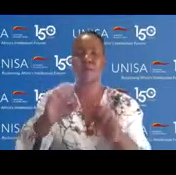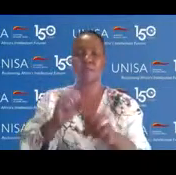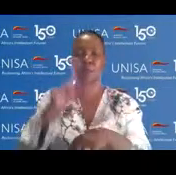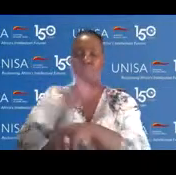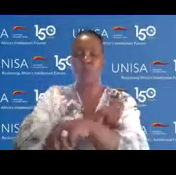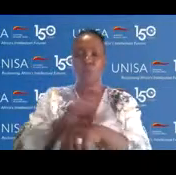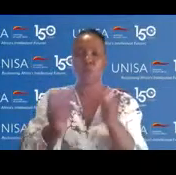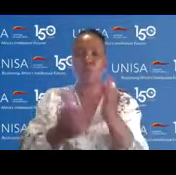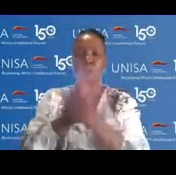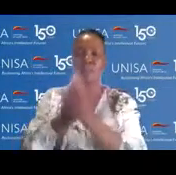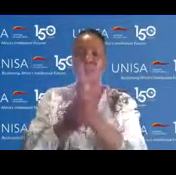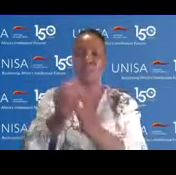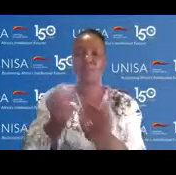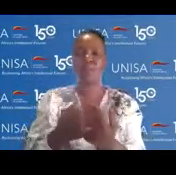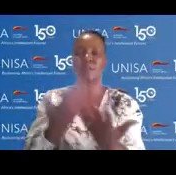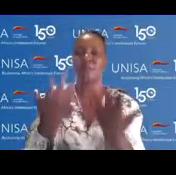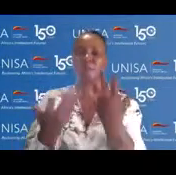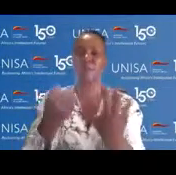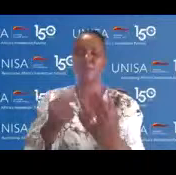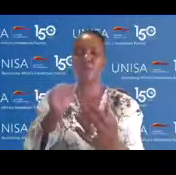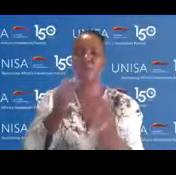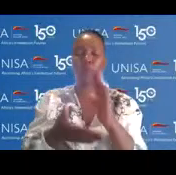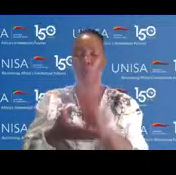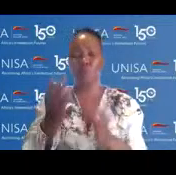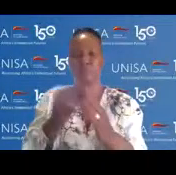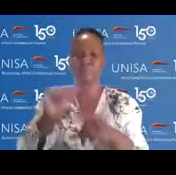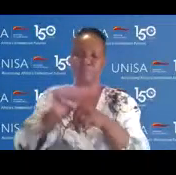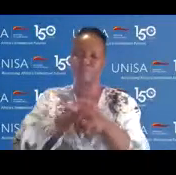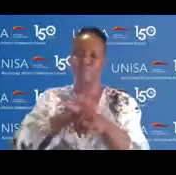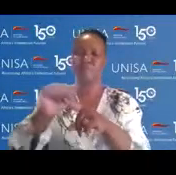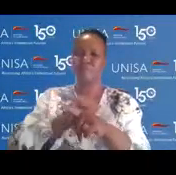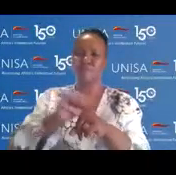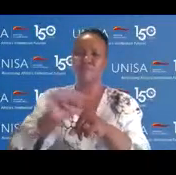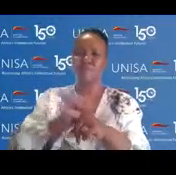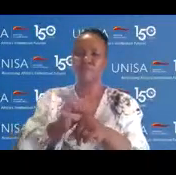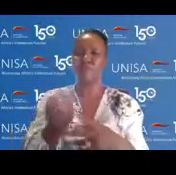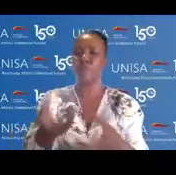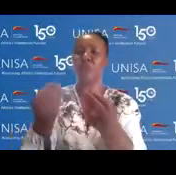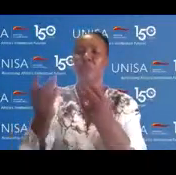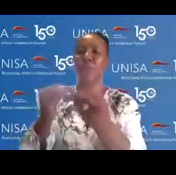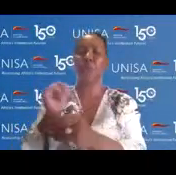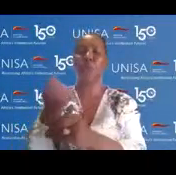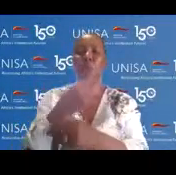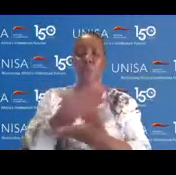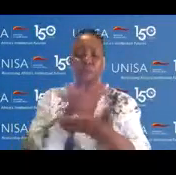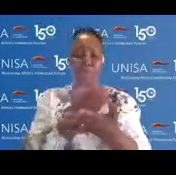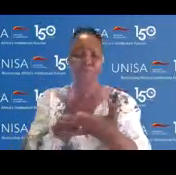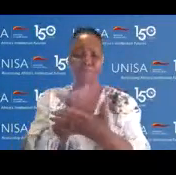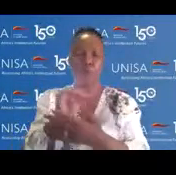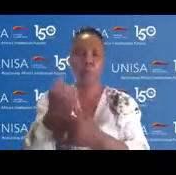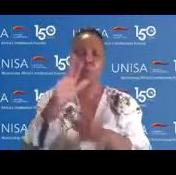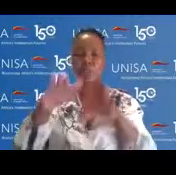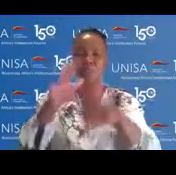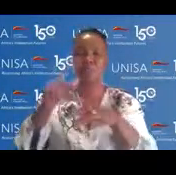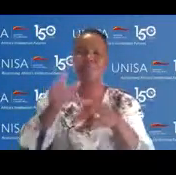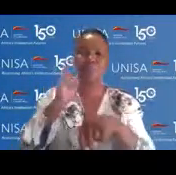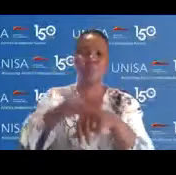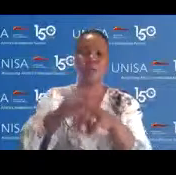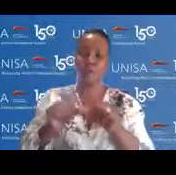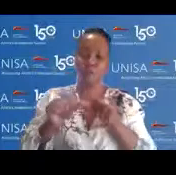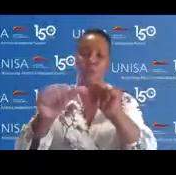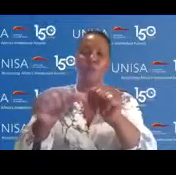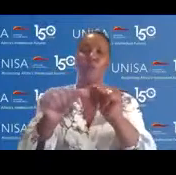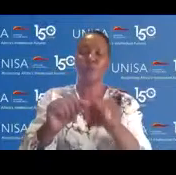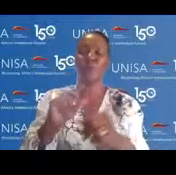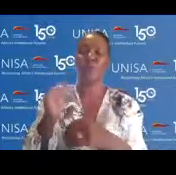you can actually go and practice and get all the recordings and all the steps you need to follow and how to get assistance.